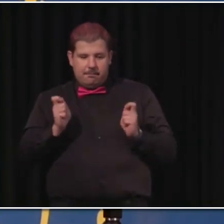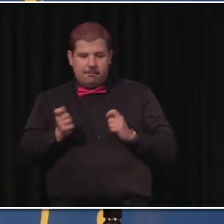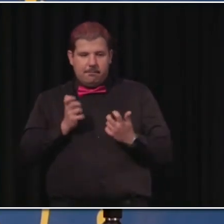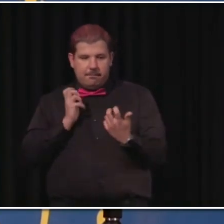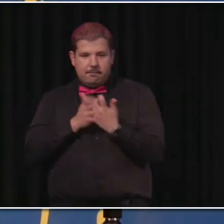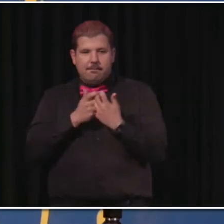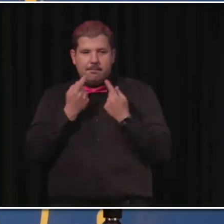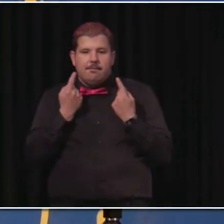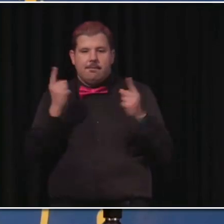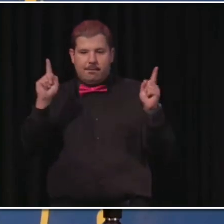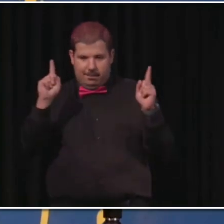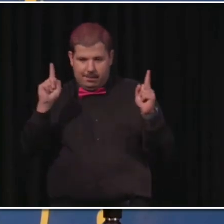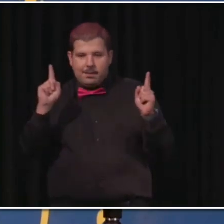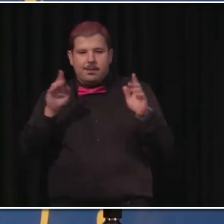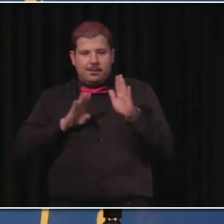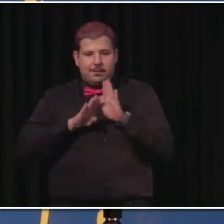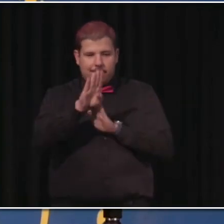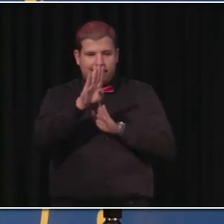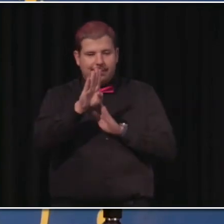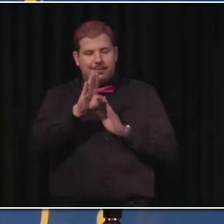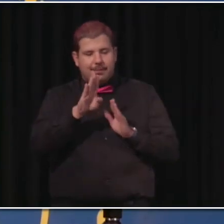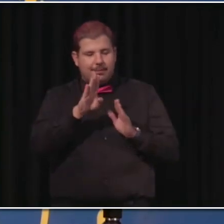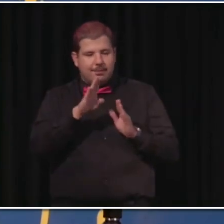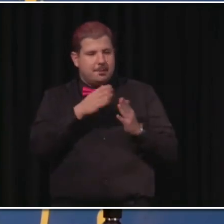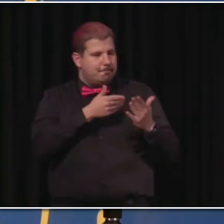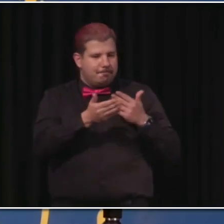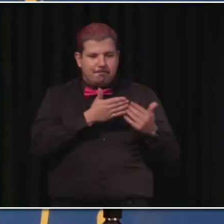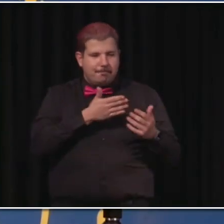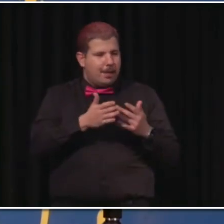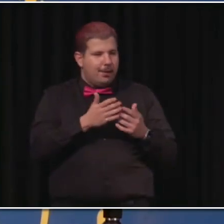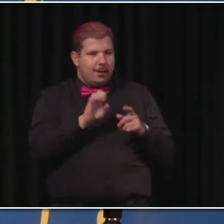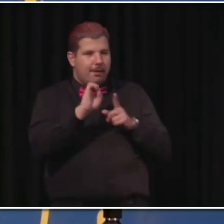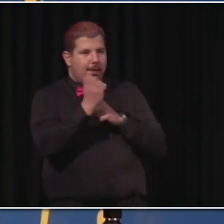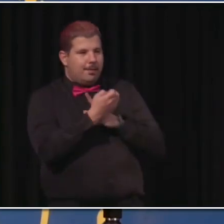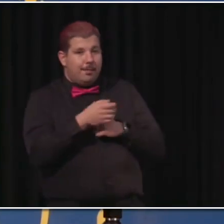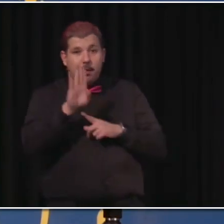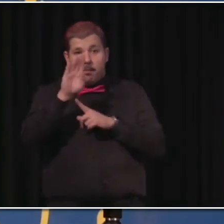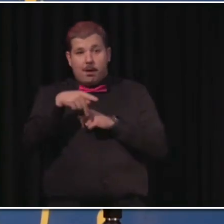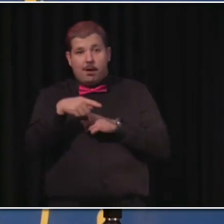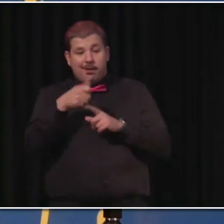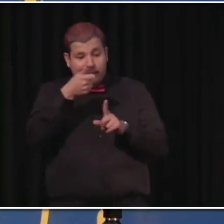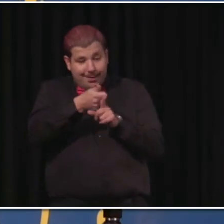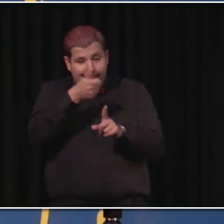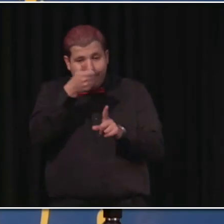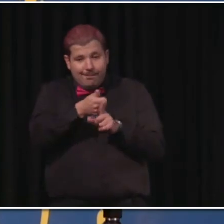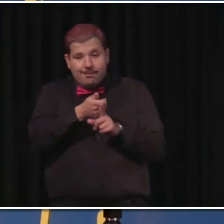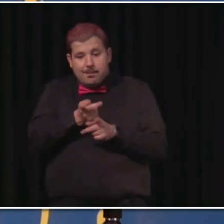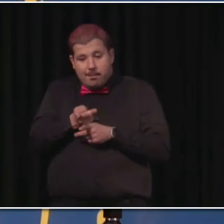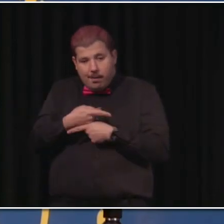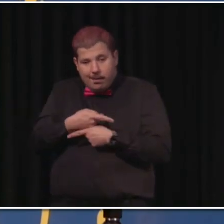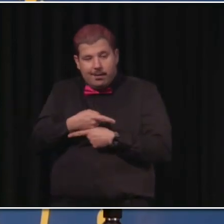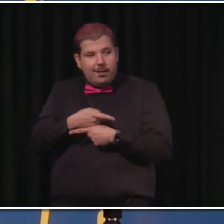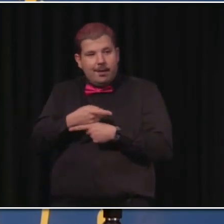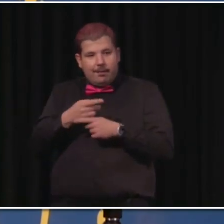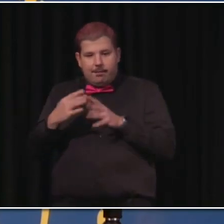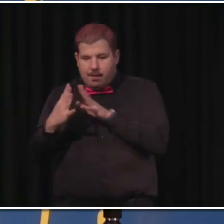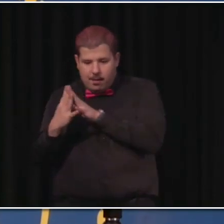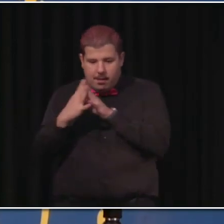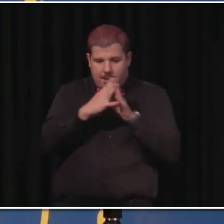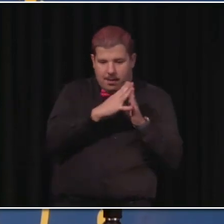thrives, even in harsh environments. Balboa Park is itself a product of these